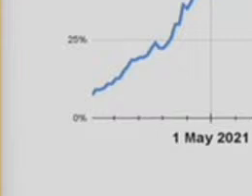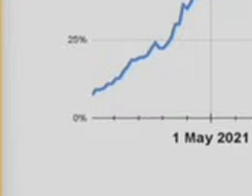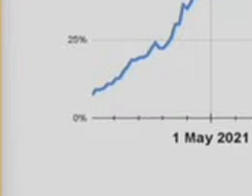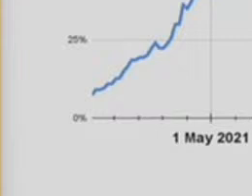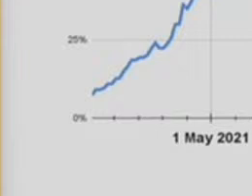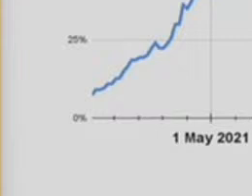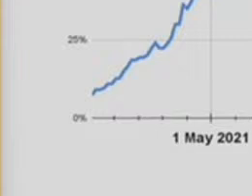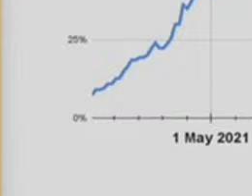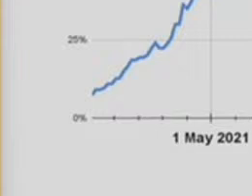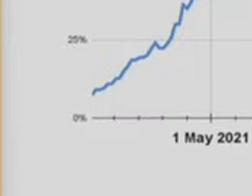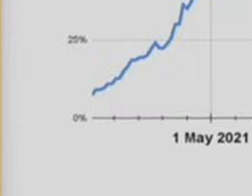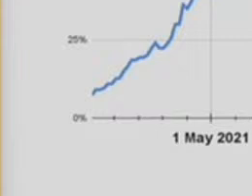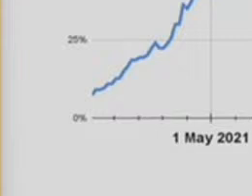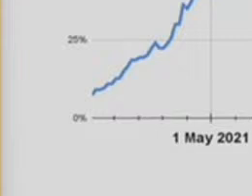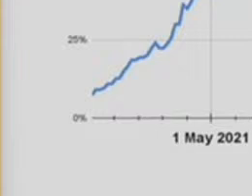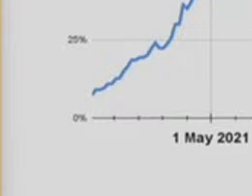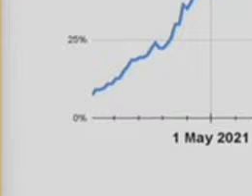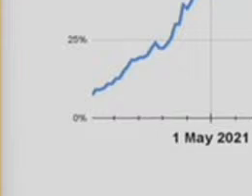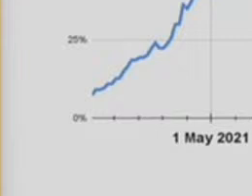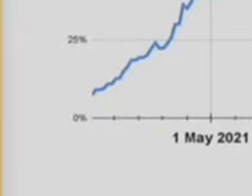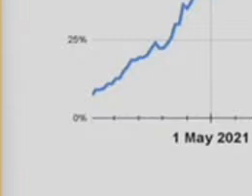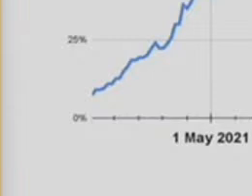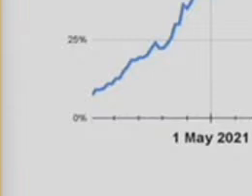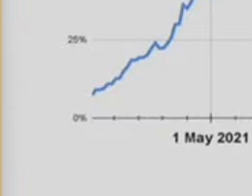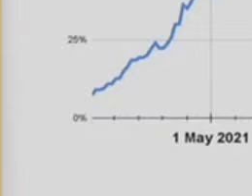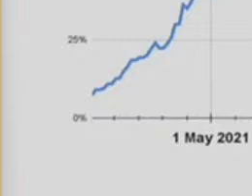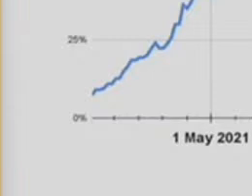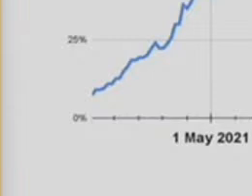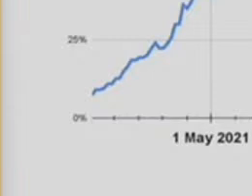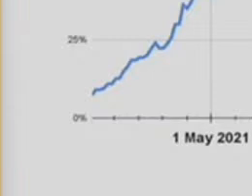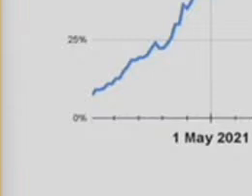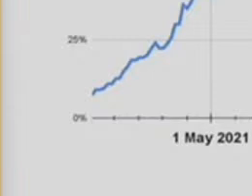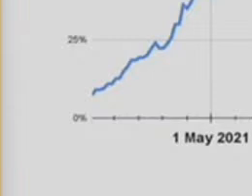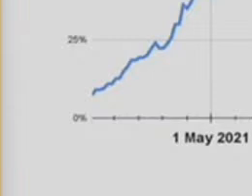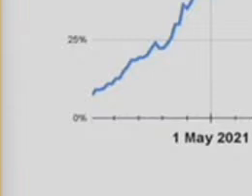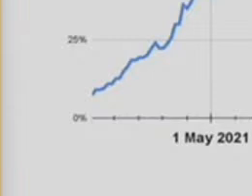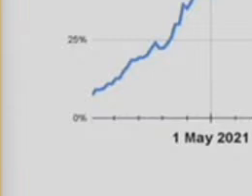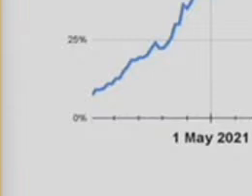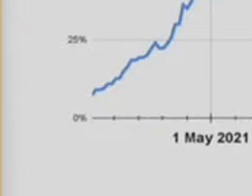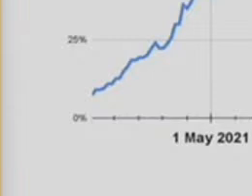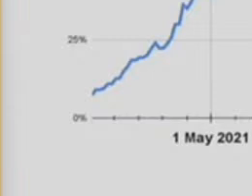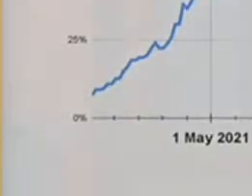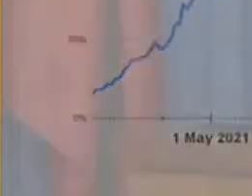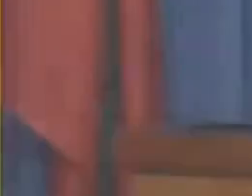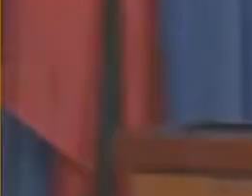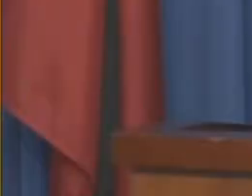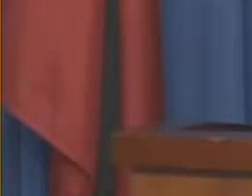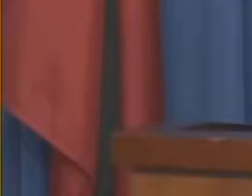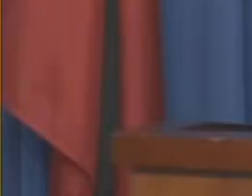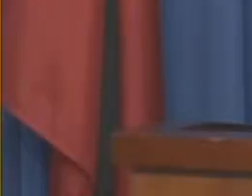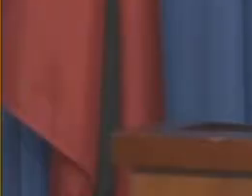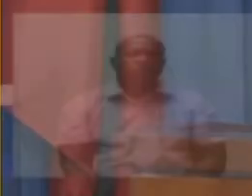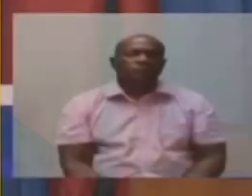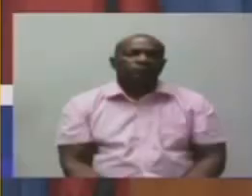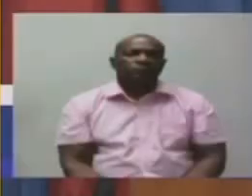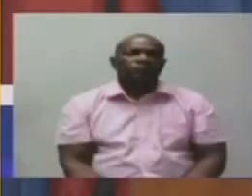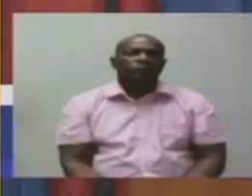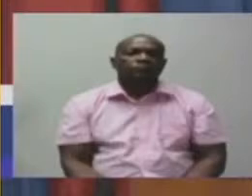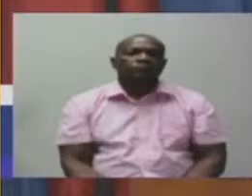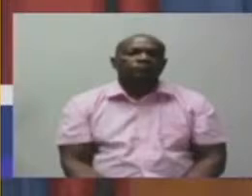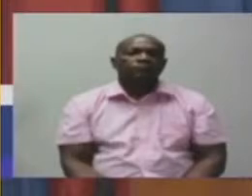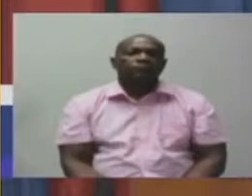53 patients in the ICU, 49 of them are not fully vaccinated. Over the last 26 days, we have been sharing